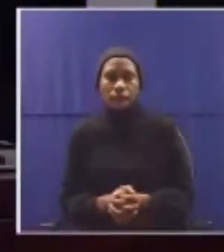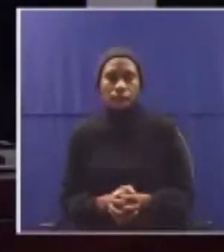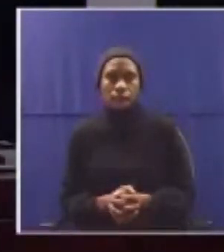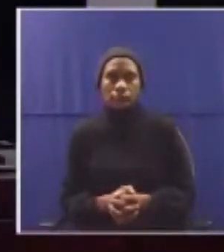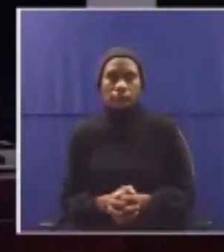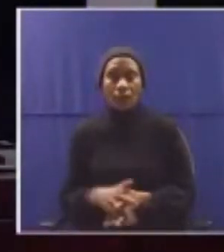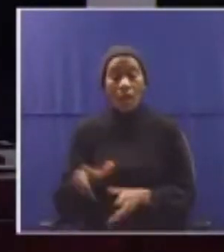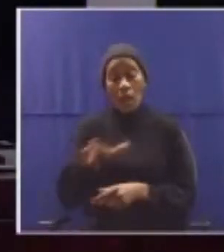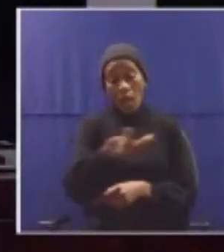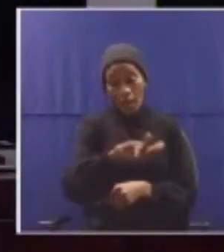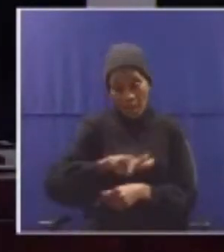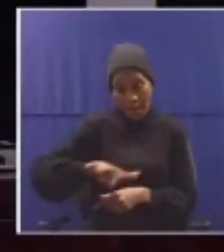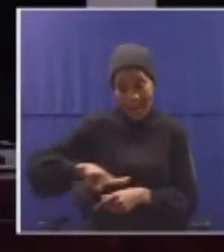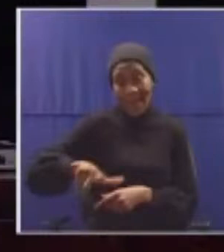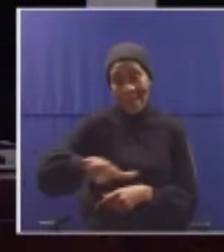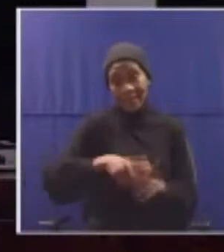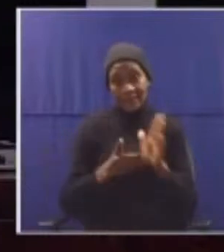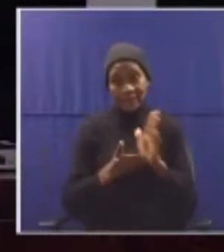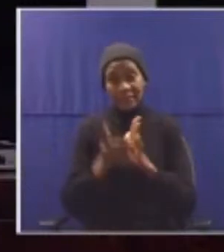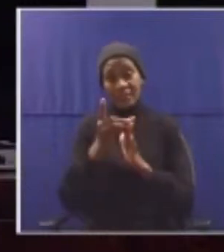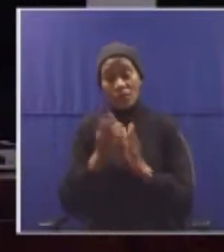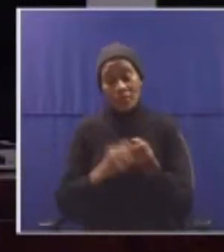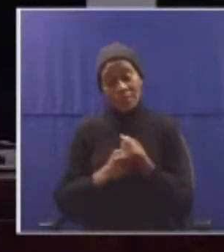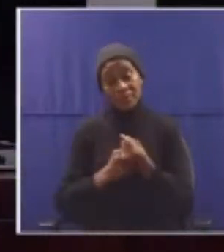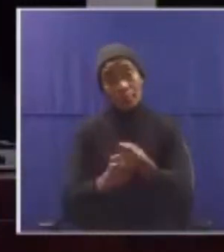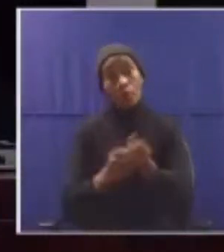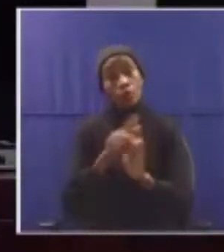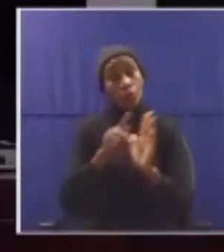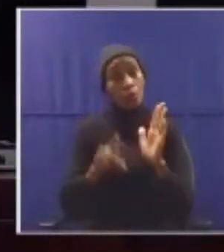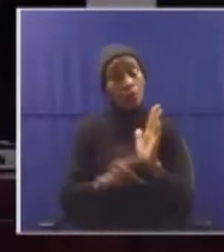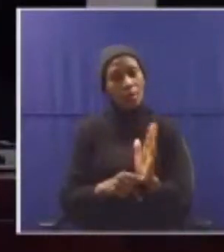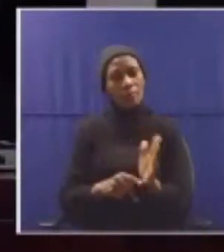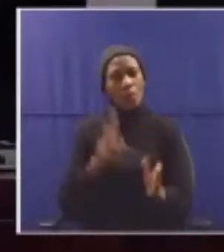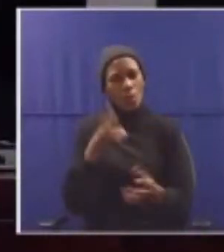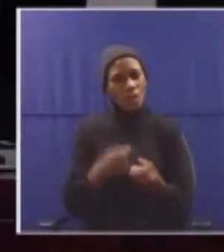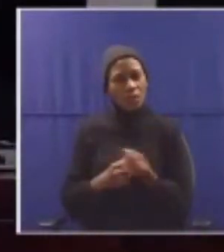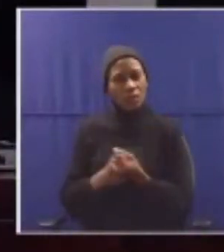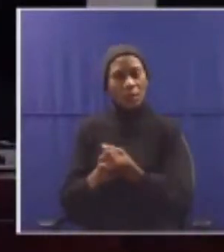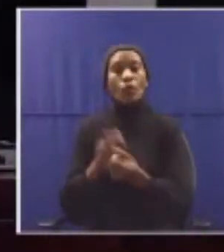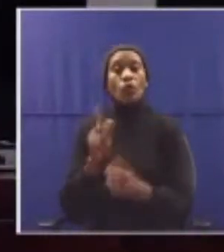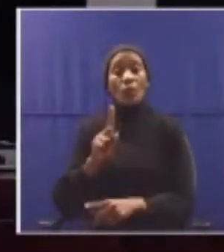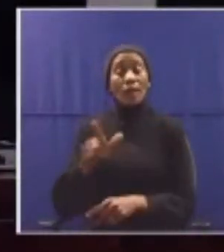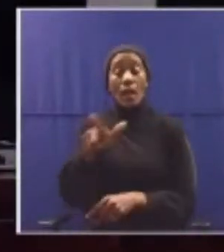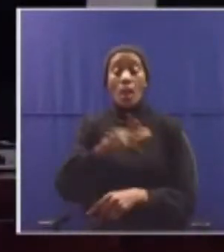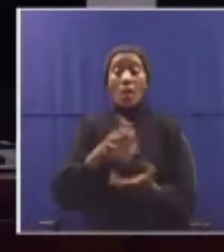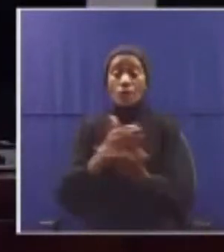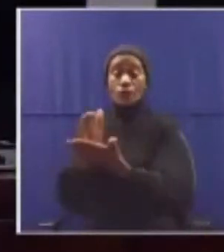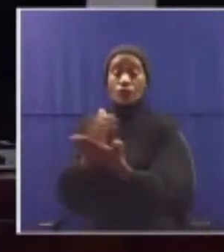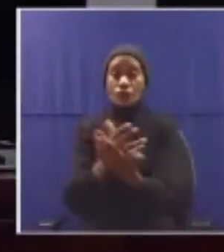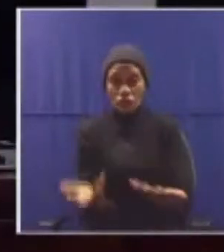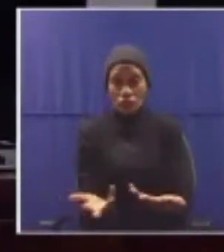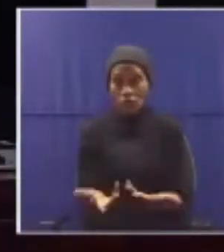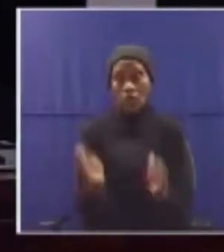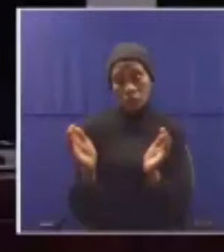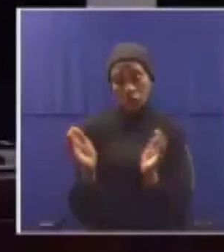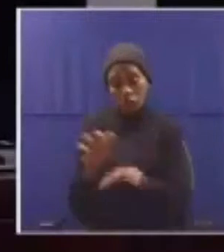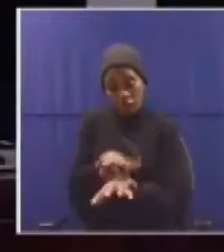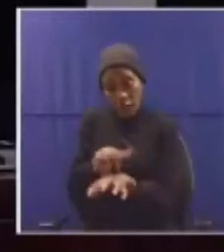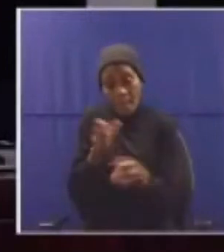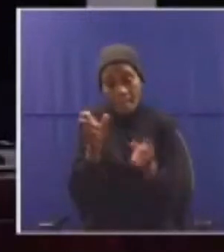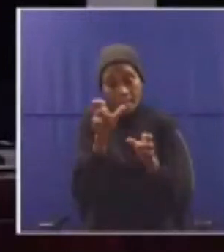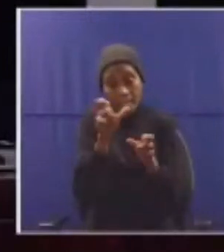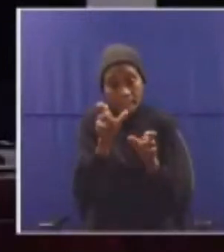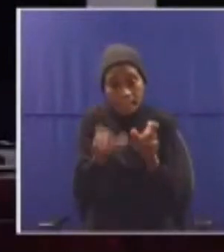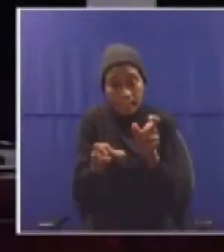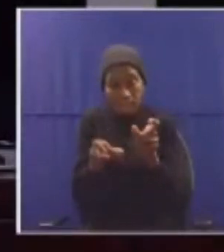The Land Development Support Program, which support land reform, acquired farms with infrastructure,